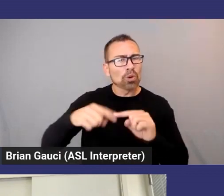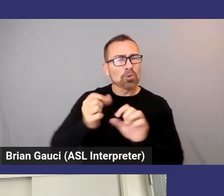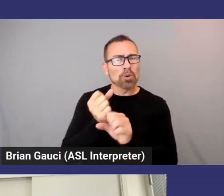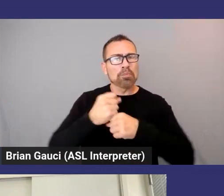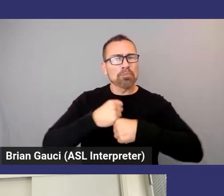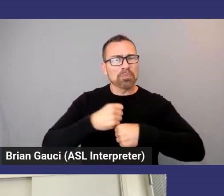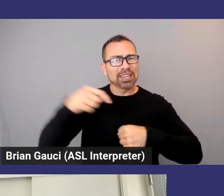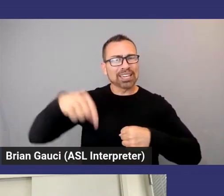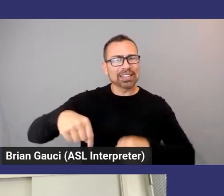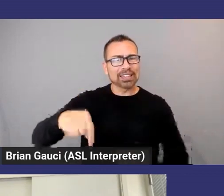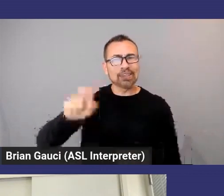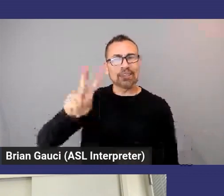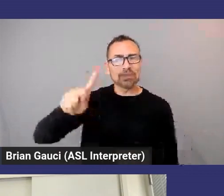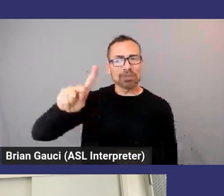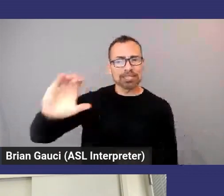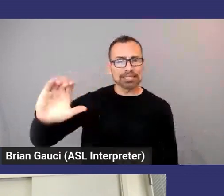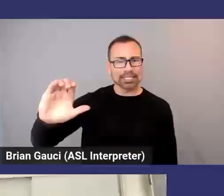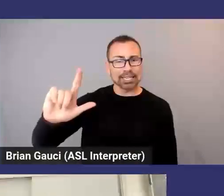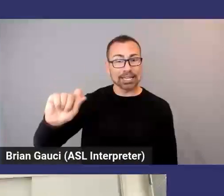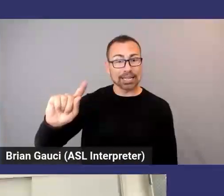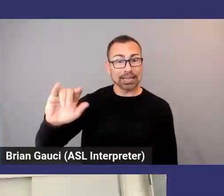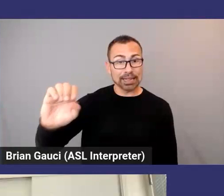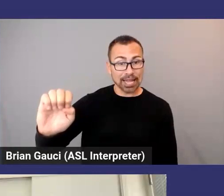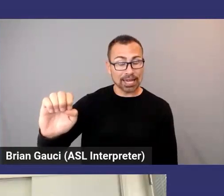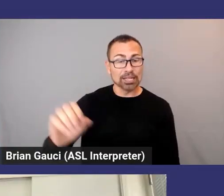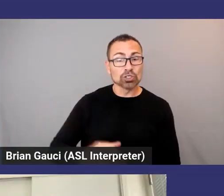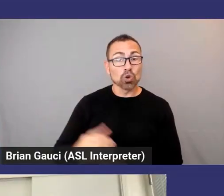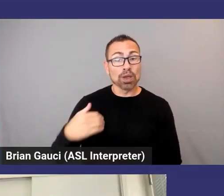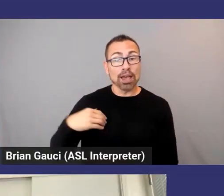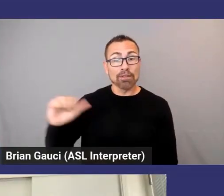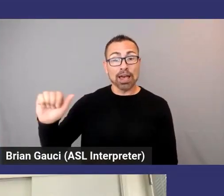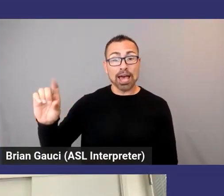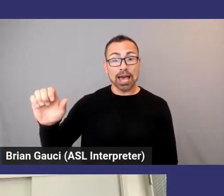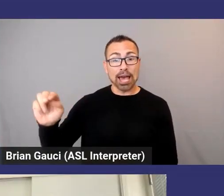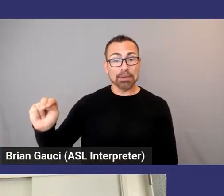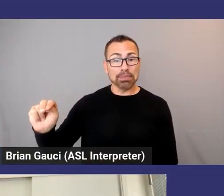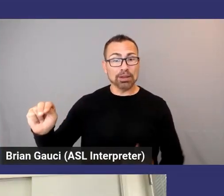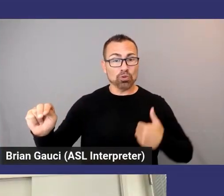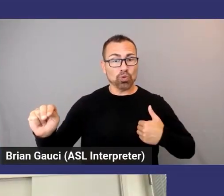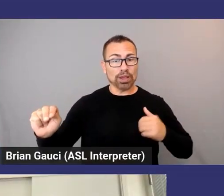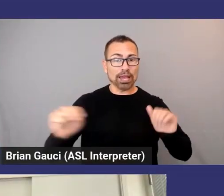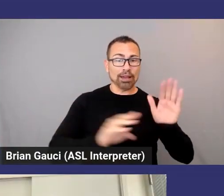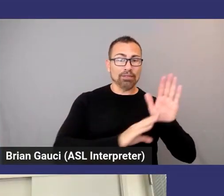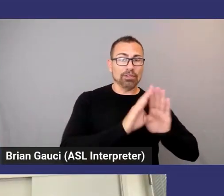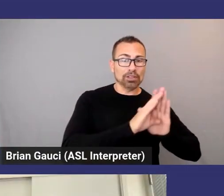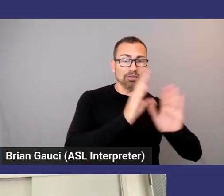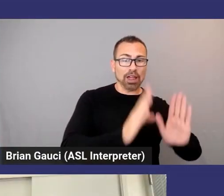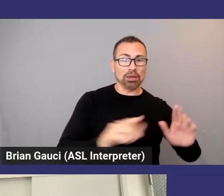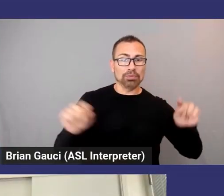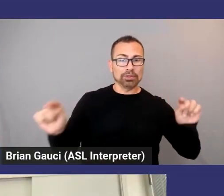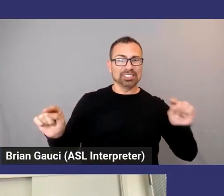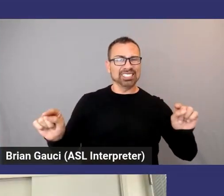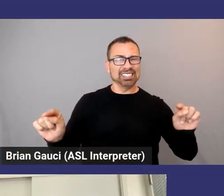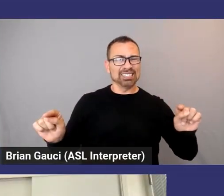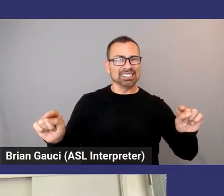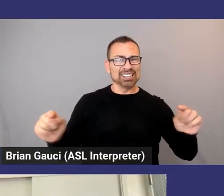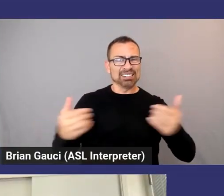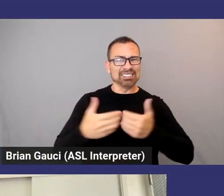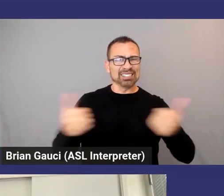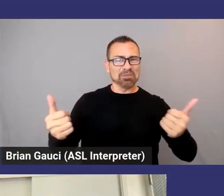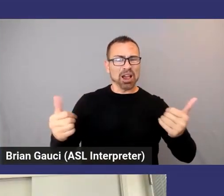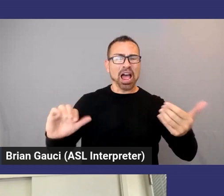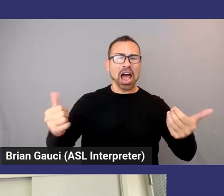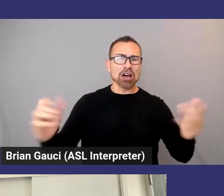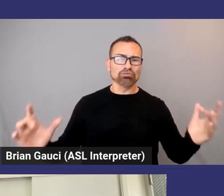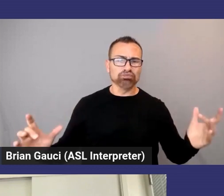we bridge this gap between the admins and the developers? How do we create a managed platform that gave kind of the tools